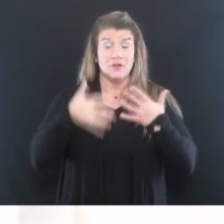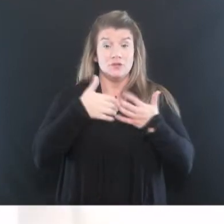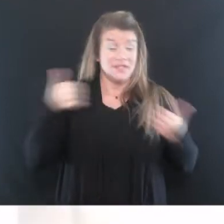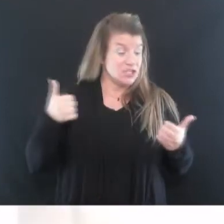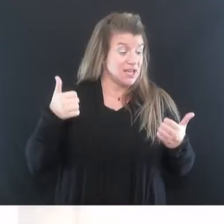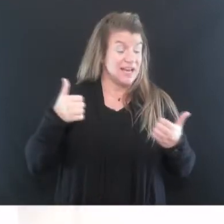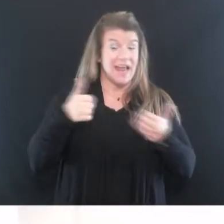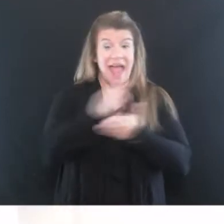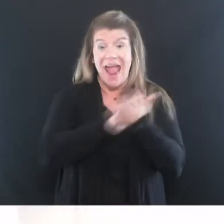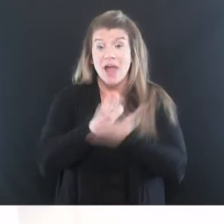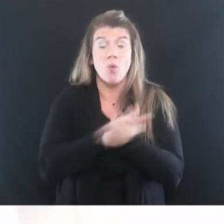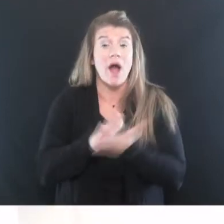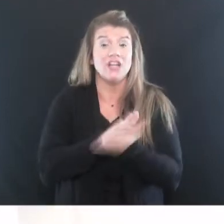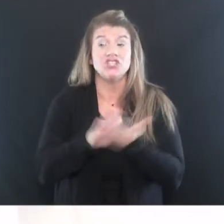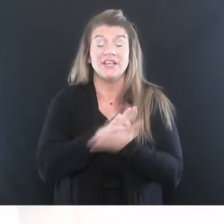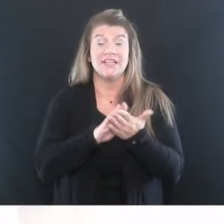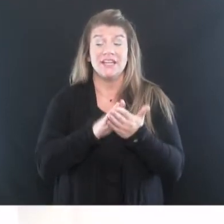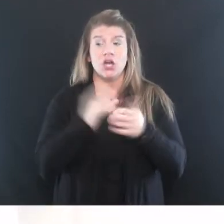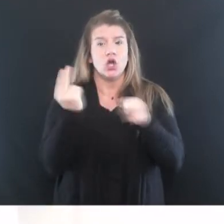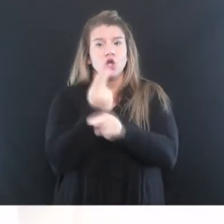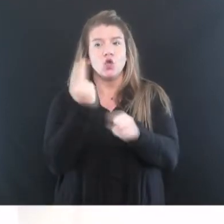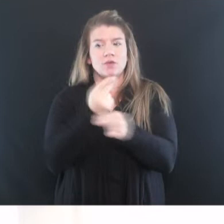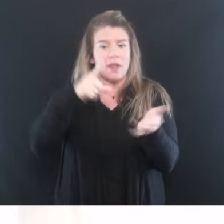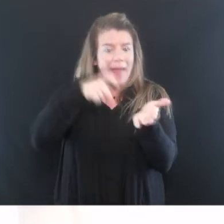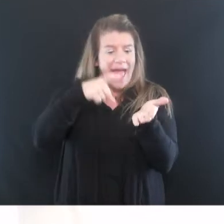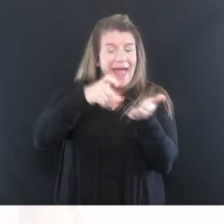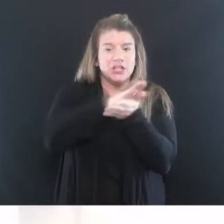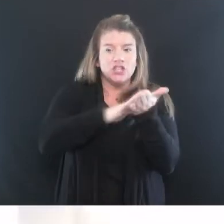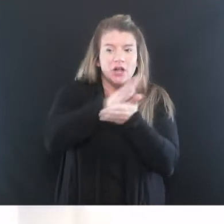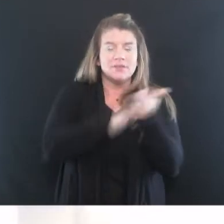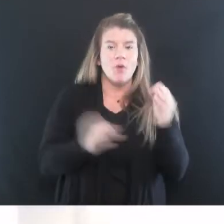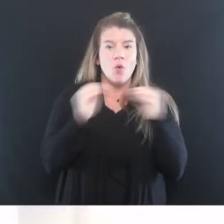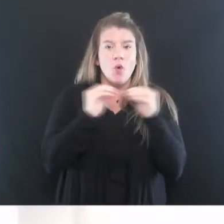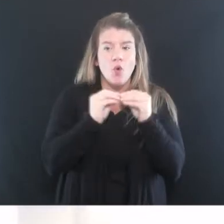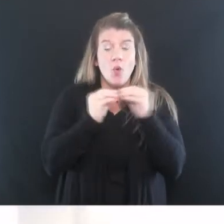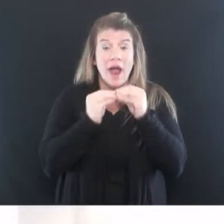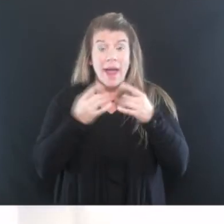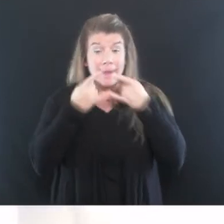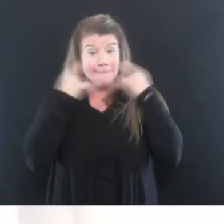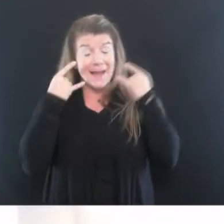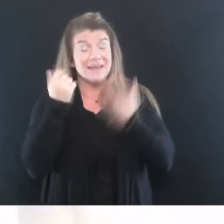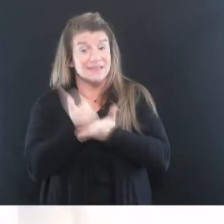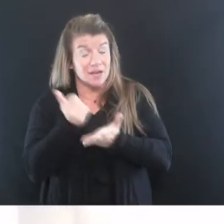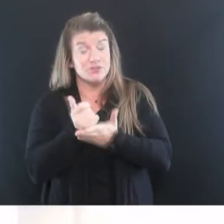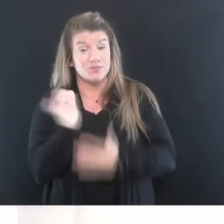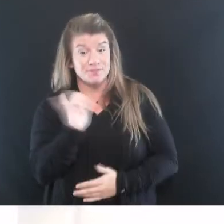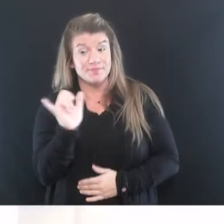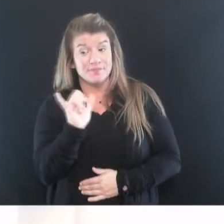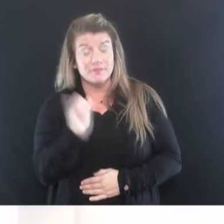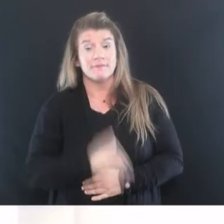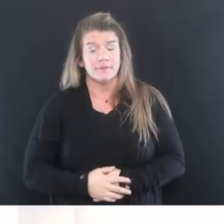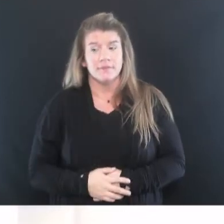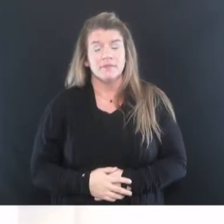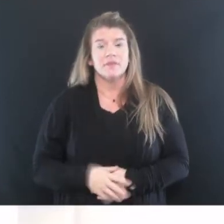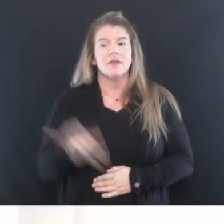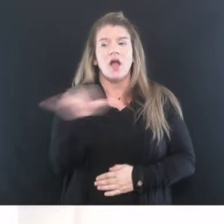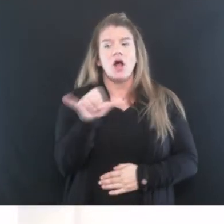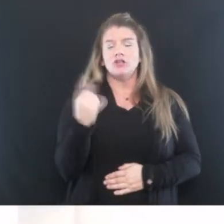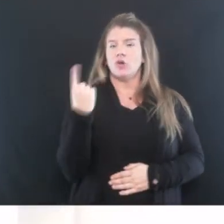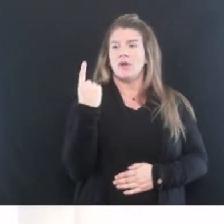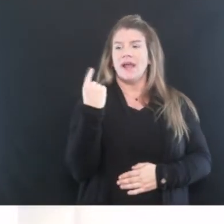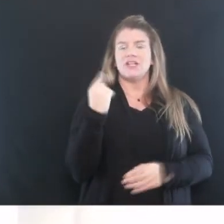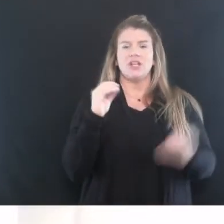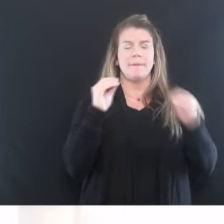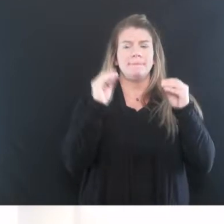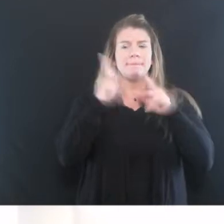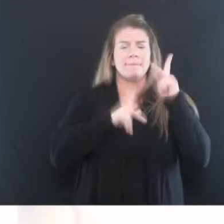hand washing, people were using the hand gels a lot more. The masks did help as well. I think a lot of people last year were more